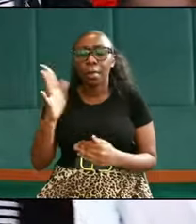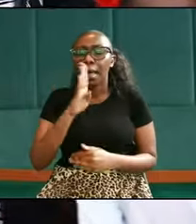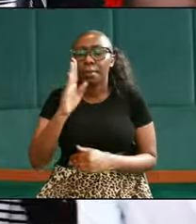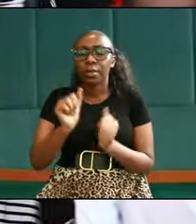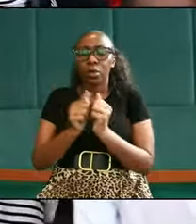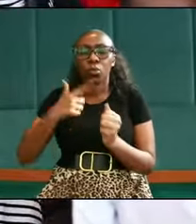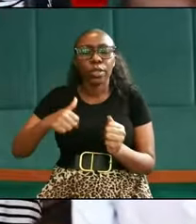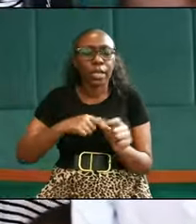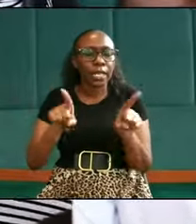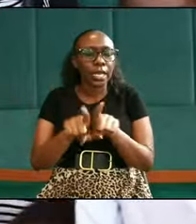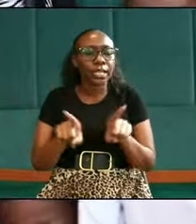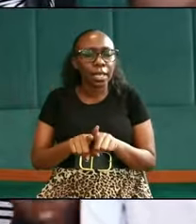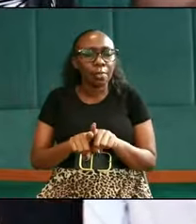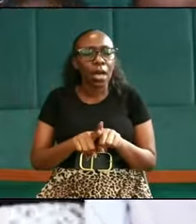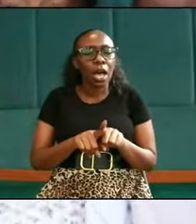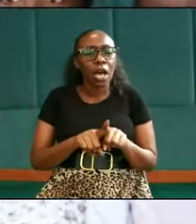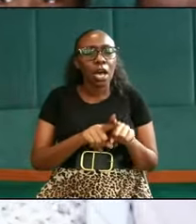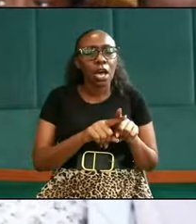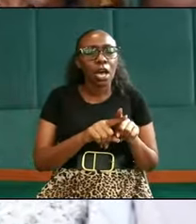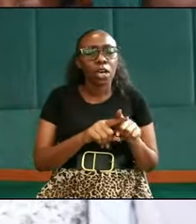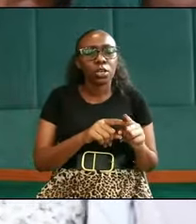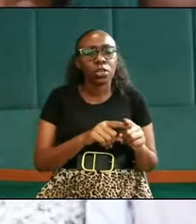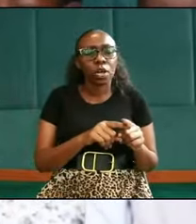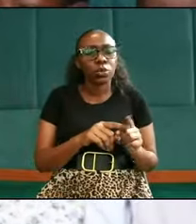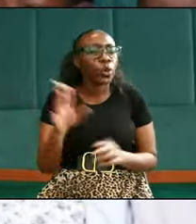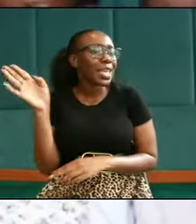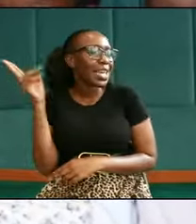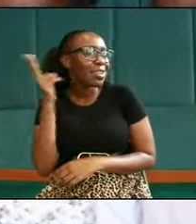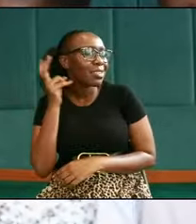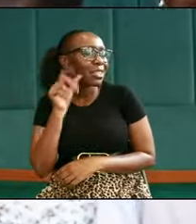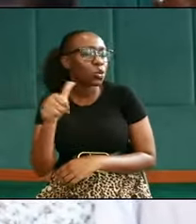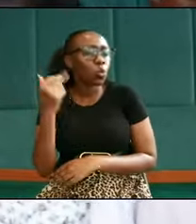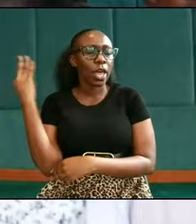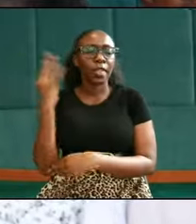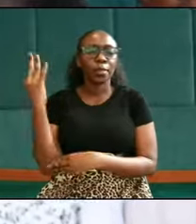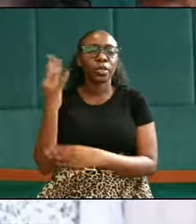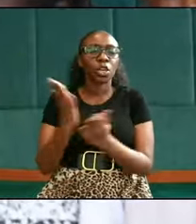us, even as we are going to listen to the sermon. Please